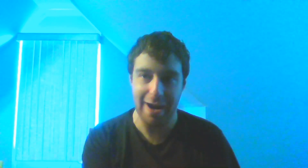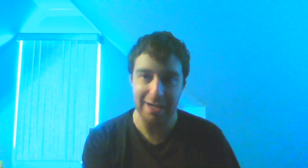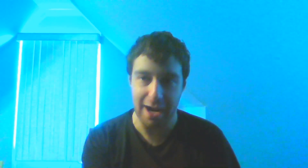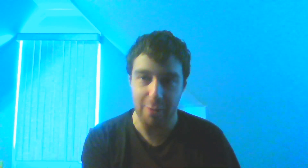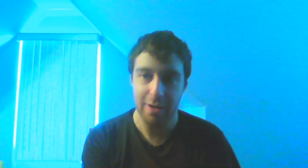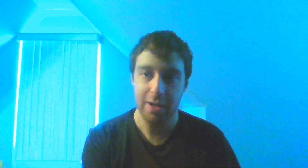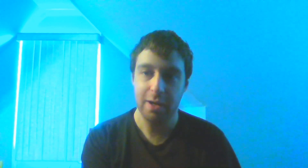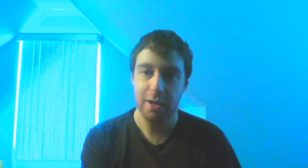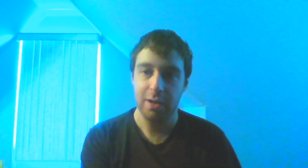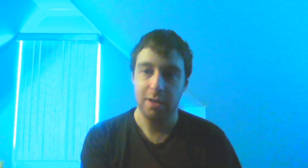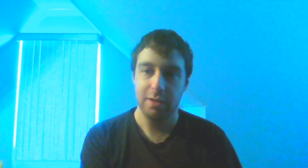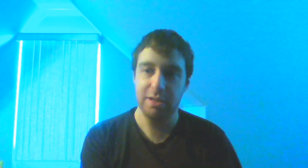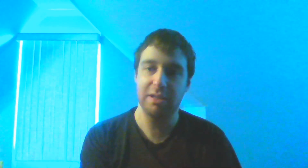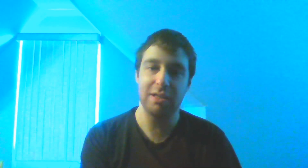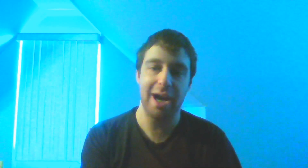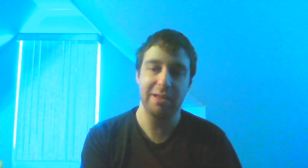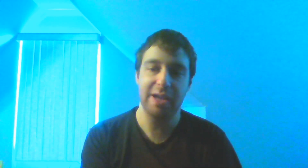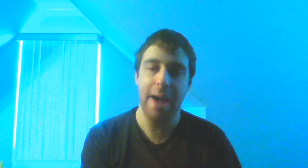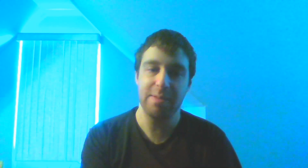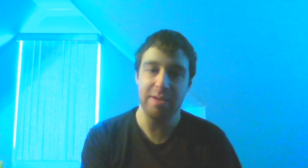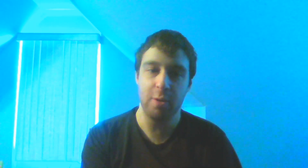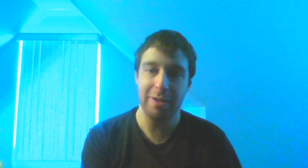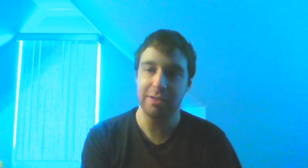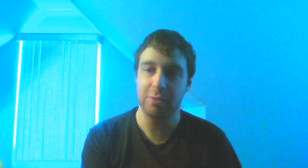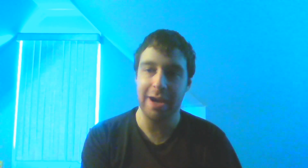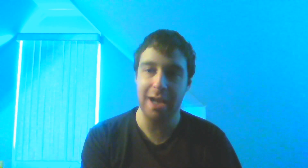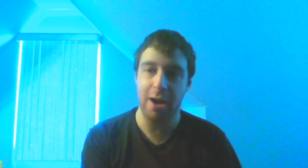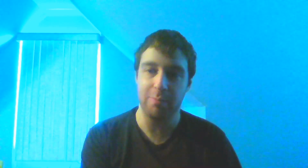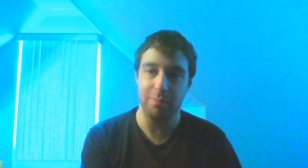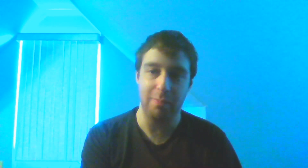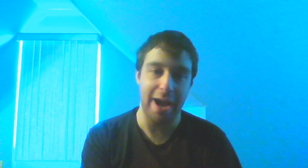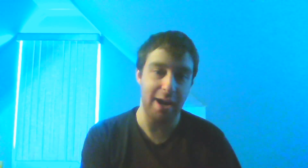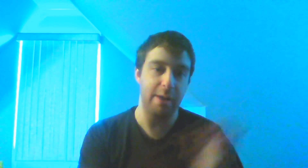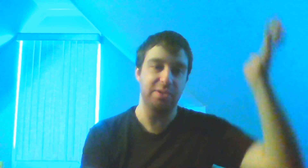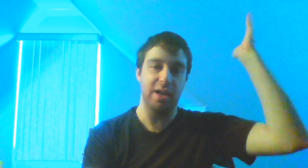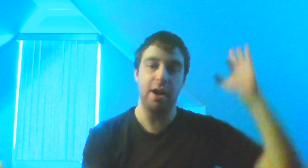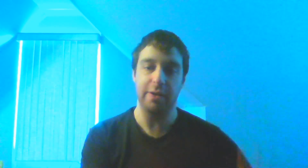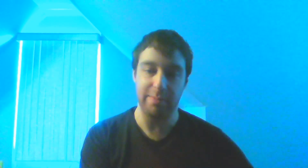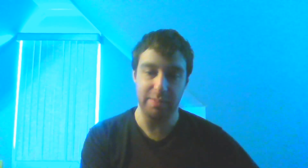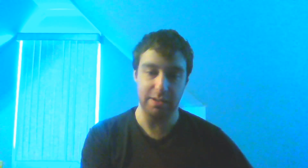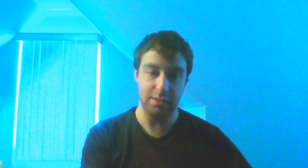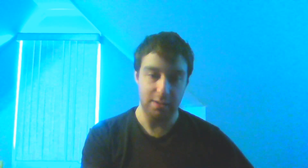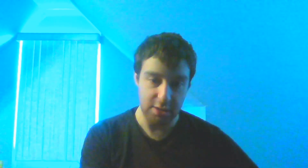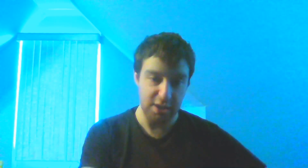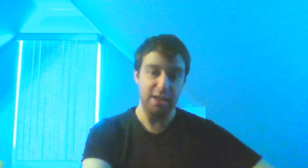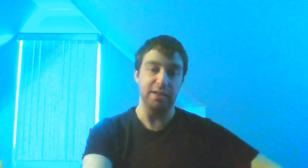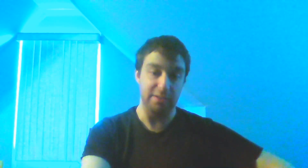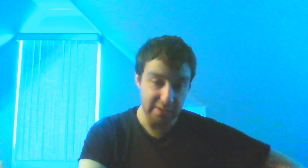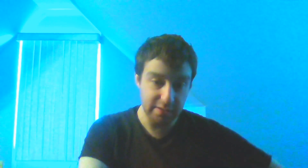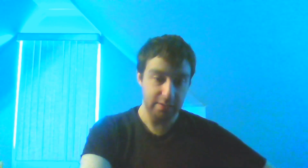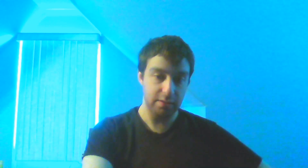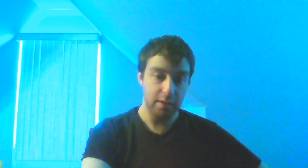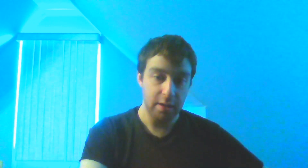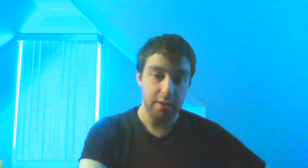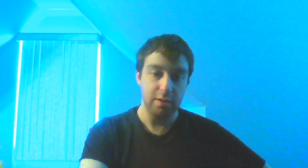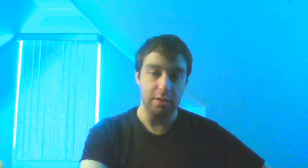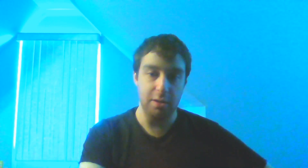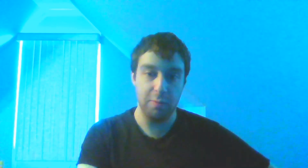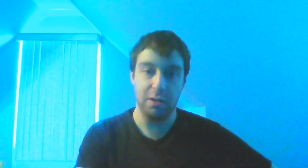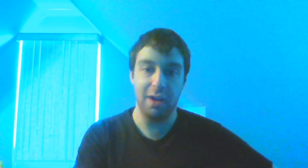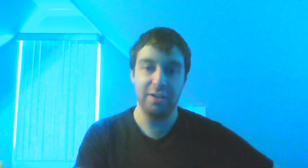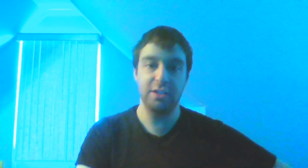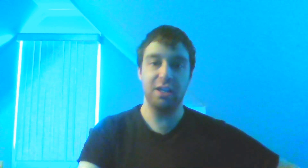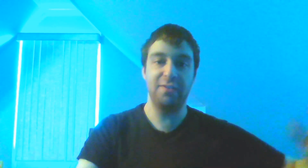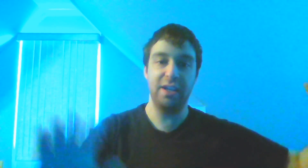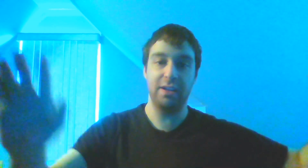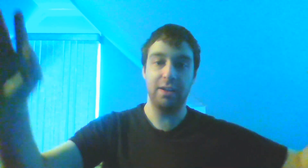Twitter right now. This is not the time to be doing this right now, Mike. I'm sorry, but jeez. You know,